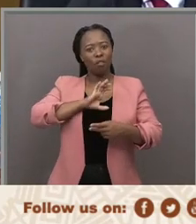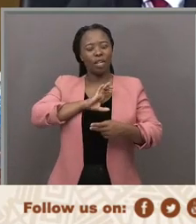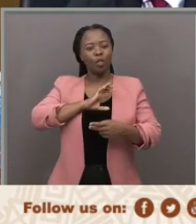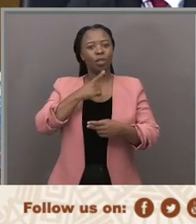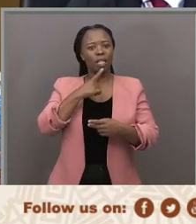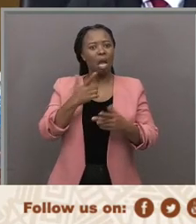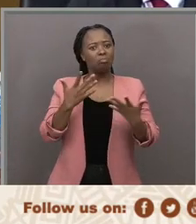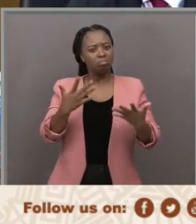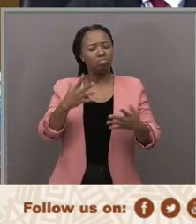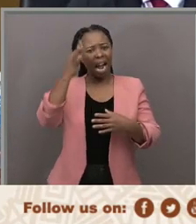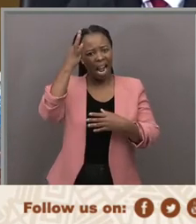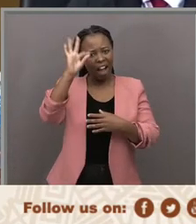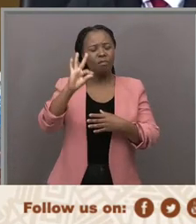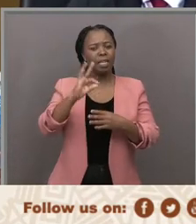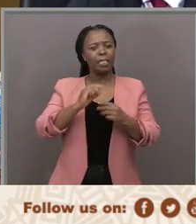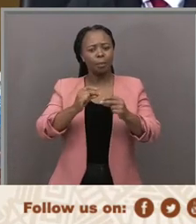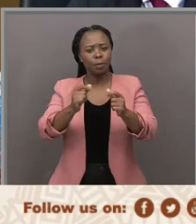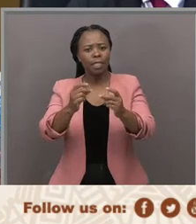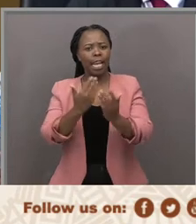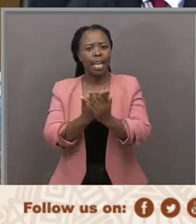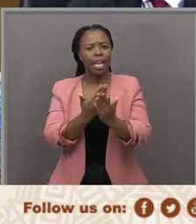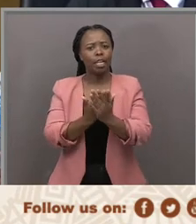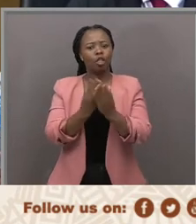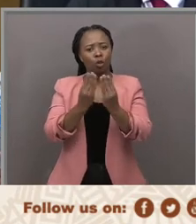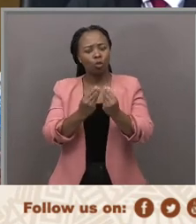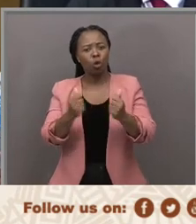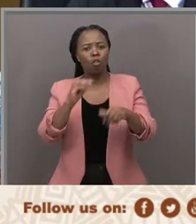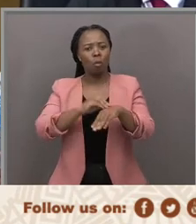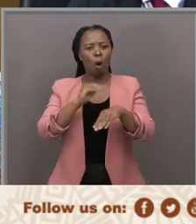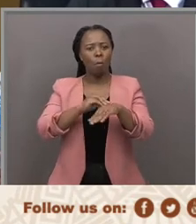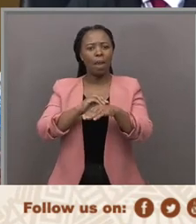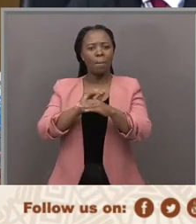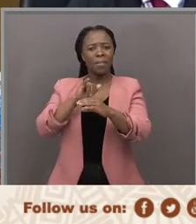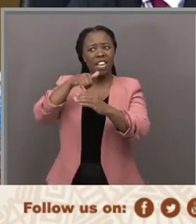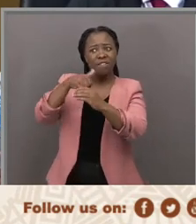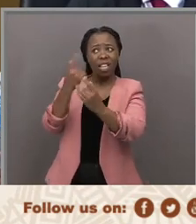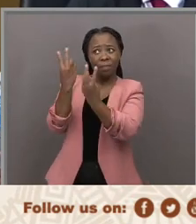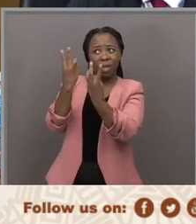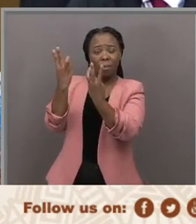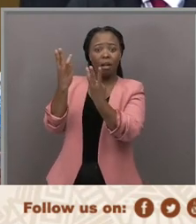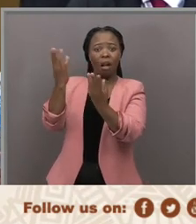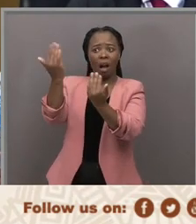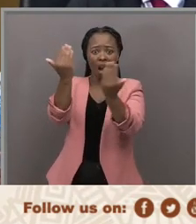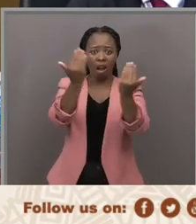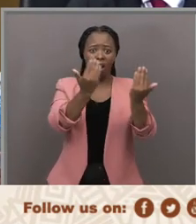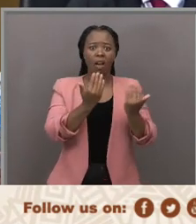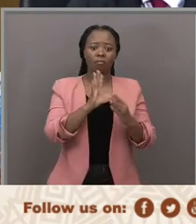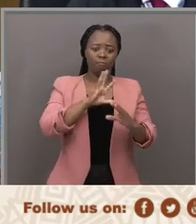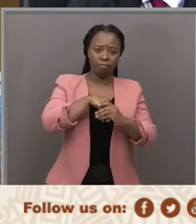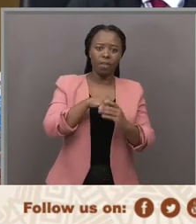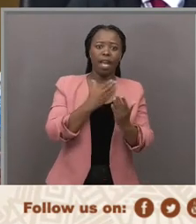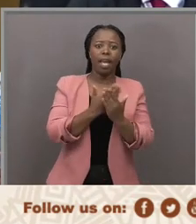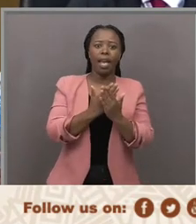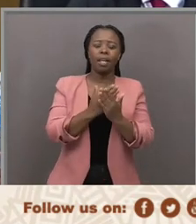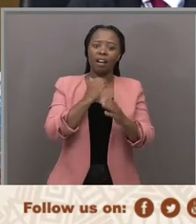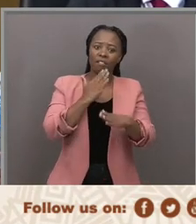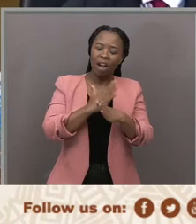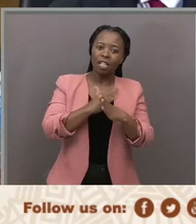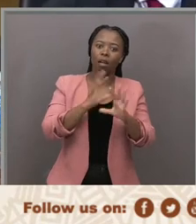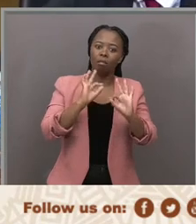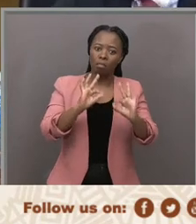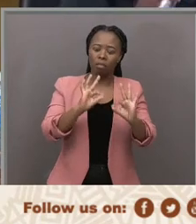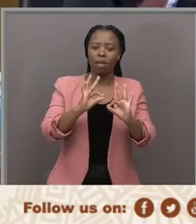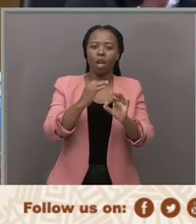make decisions and solve problems and attract investment and cut red tape and function properly and create